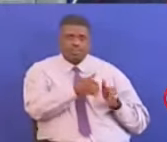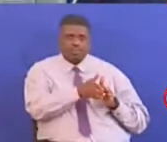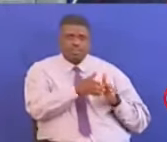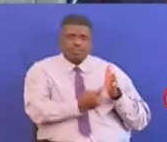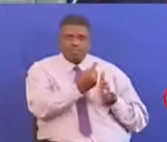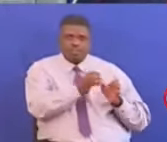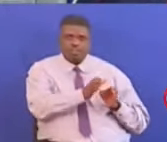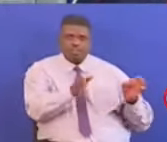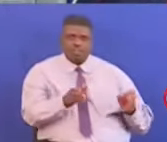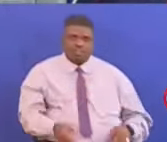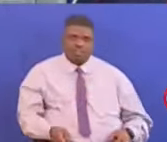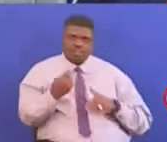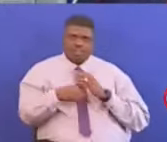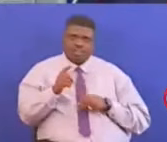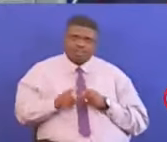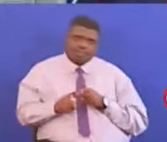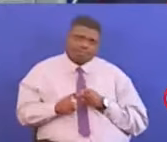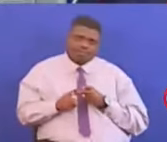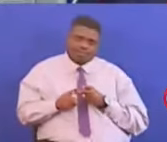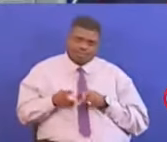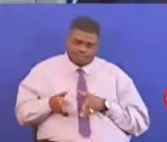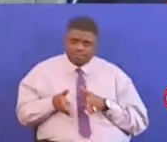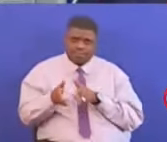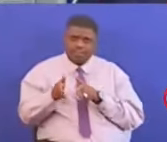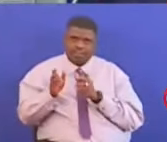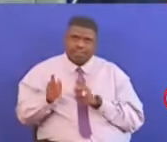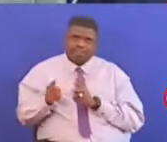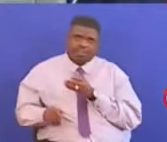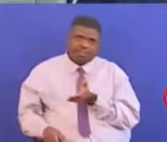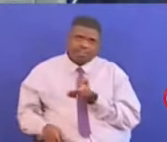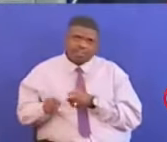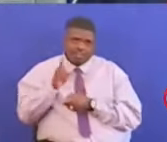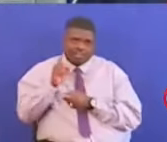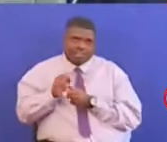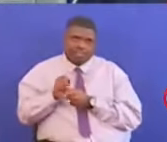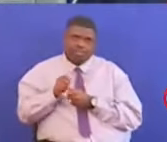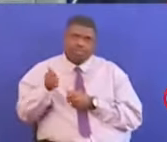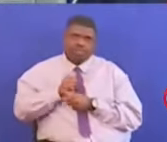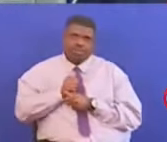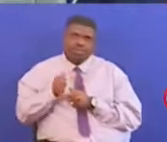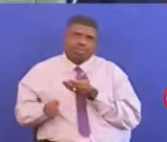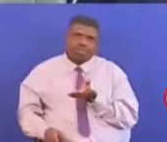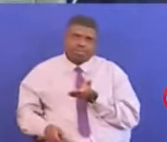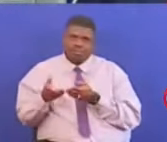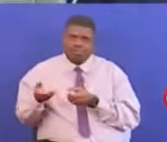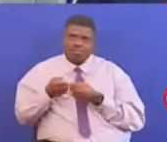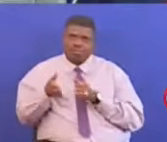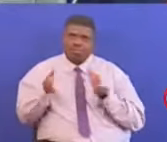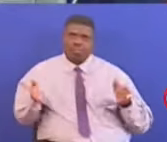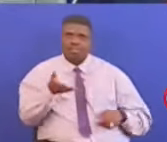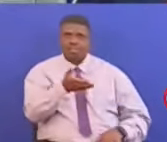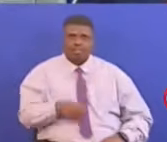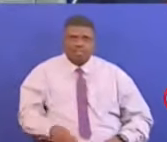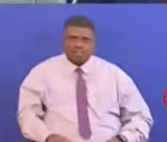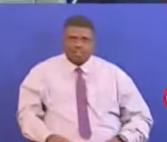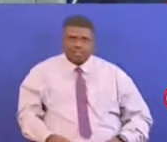was conducted in a very diligent way, in such a way that each and every single individual was given an opportunity. Honorable